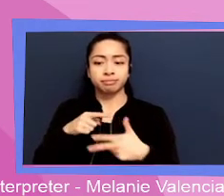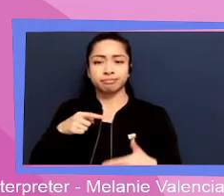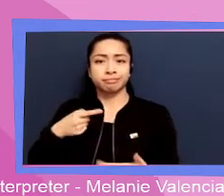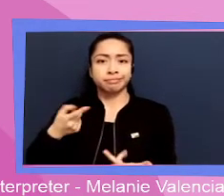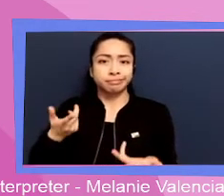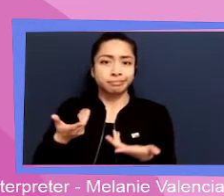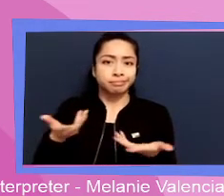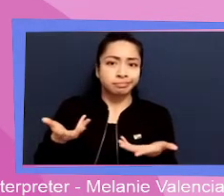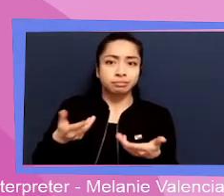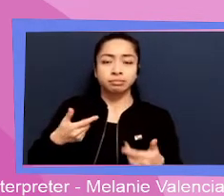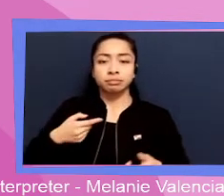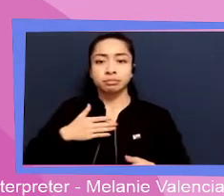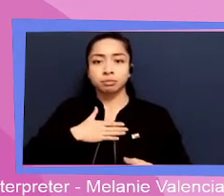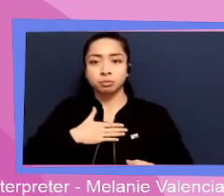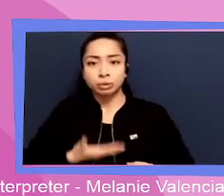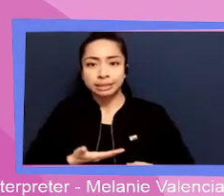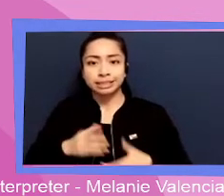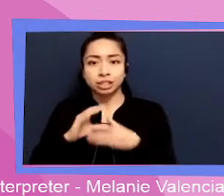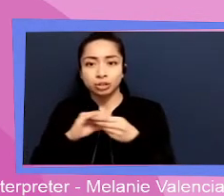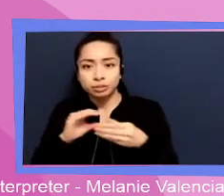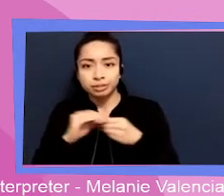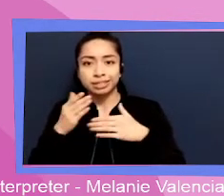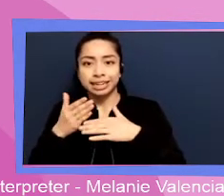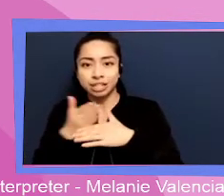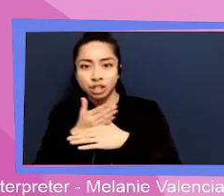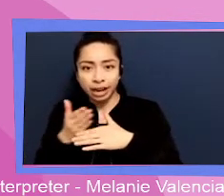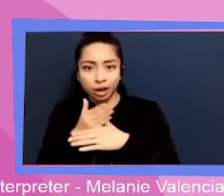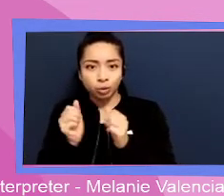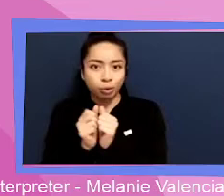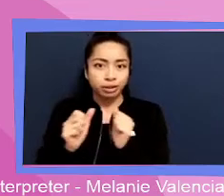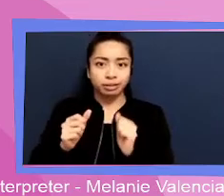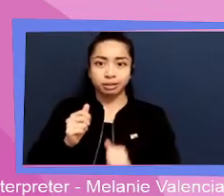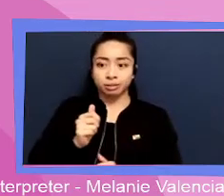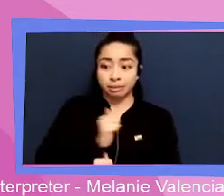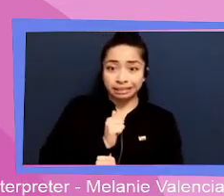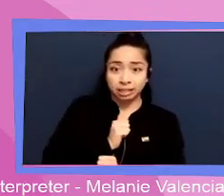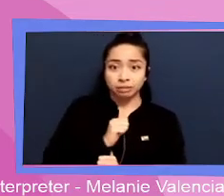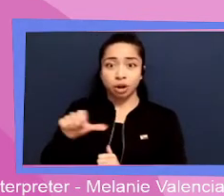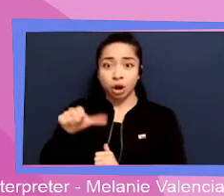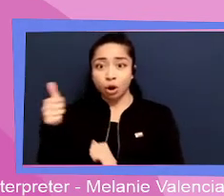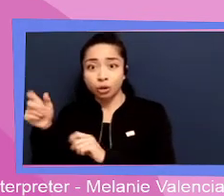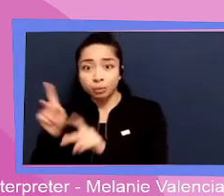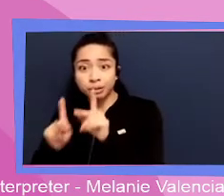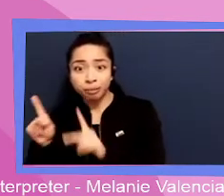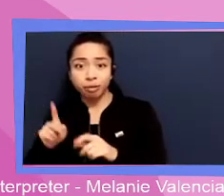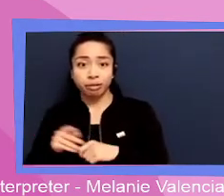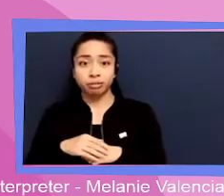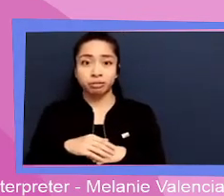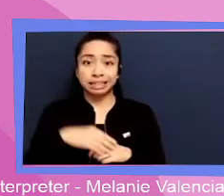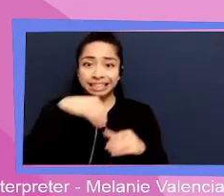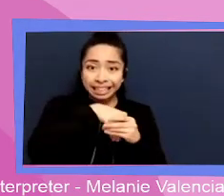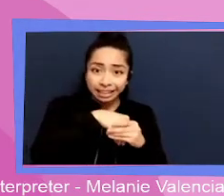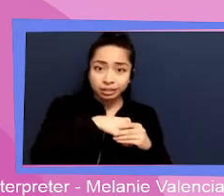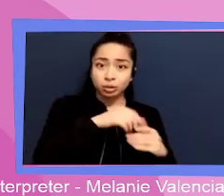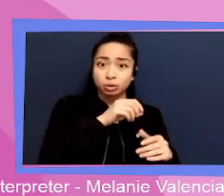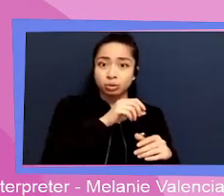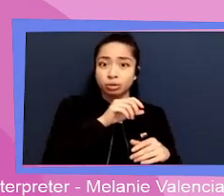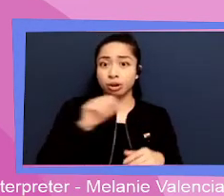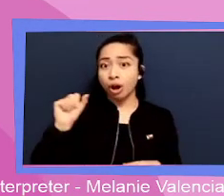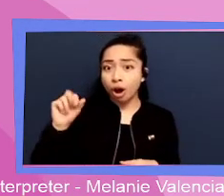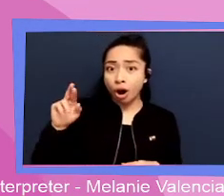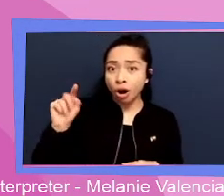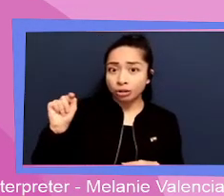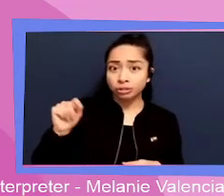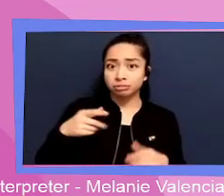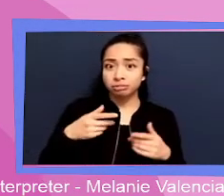to talk about to others, to ourselves, on our pages. And I think that navigating those